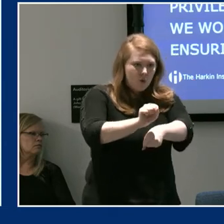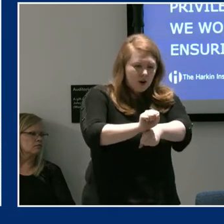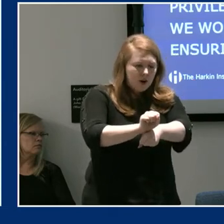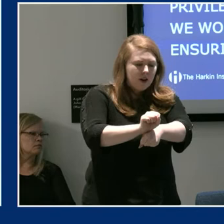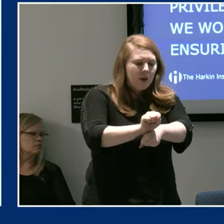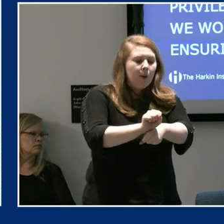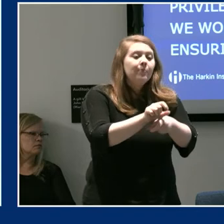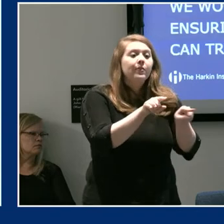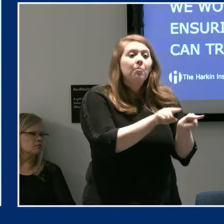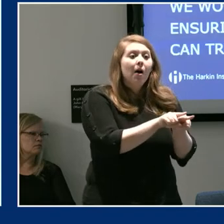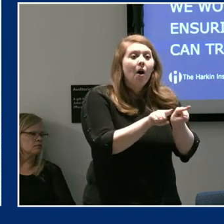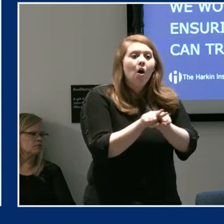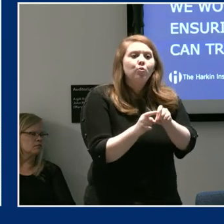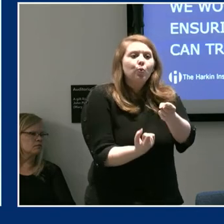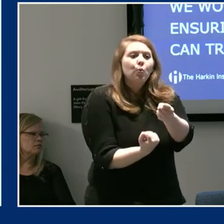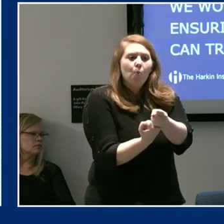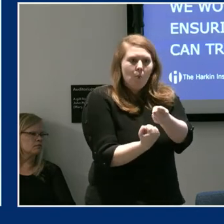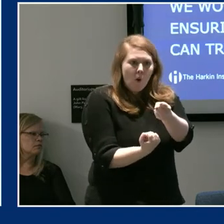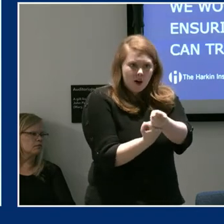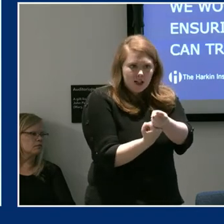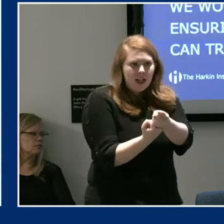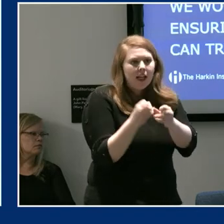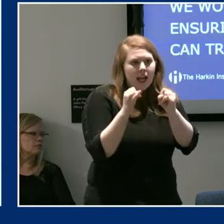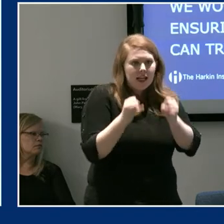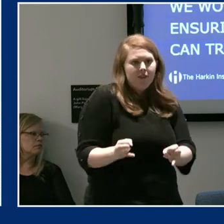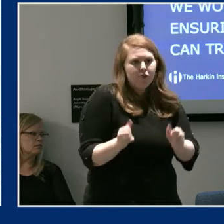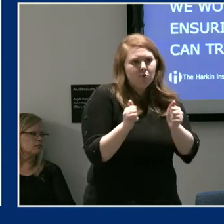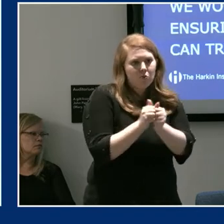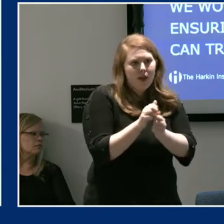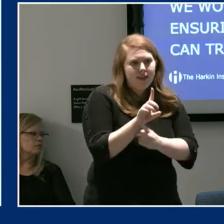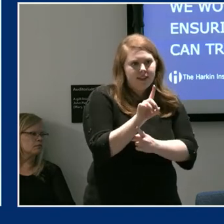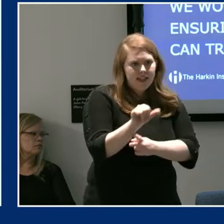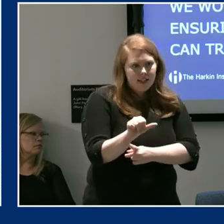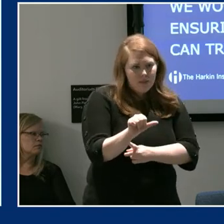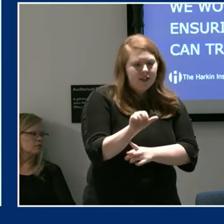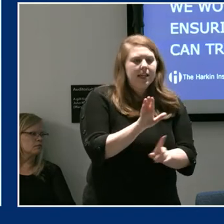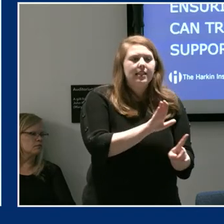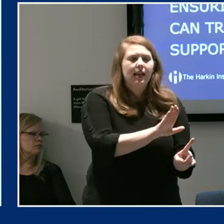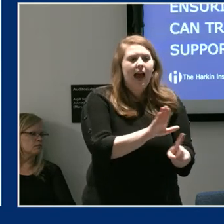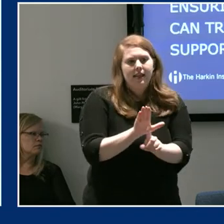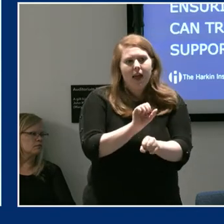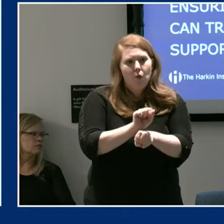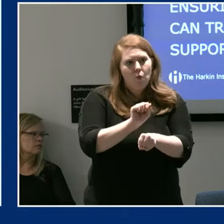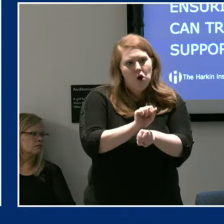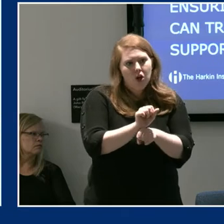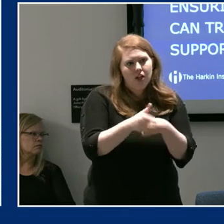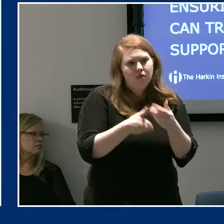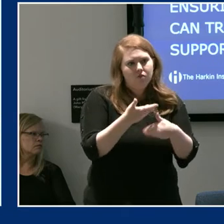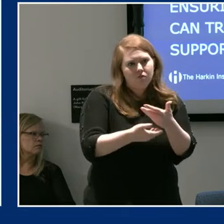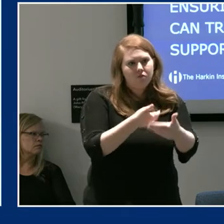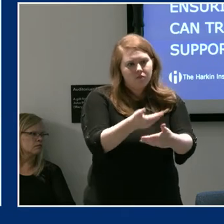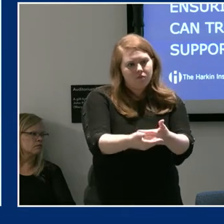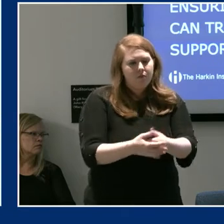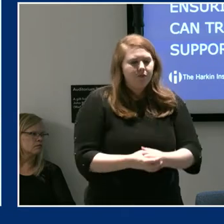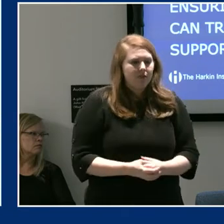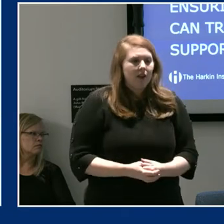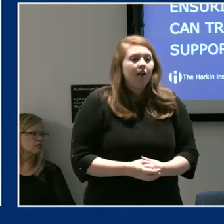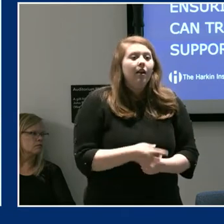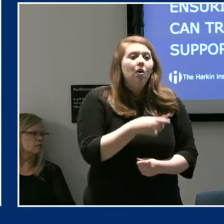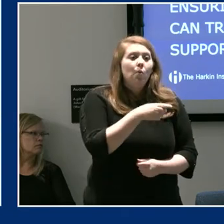but also in supporting individuals with disabilities in their working years and when they